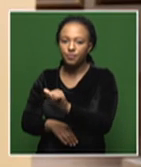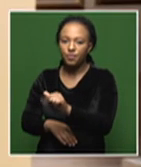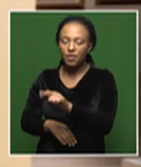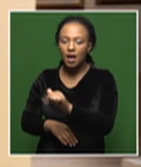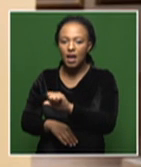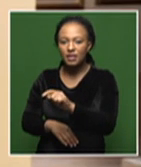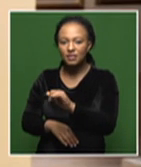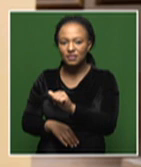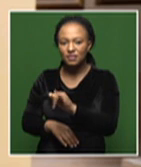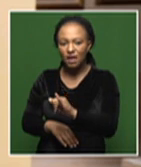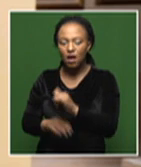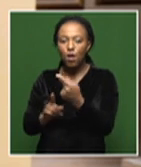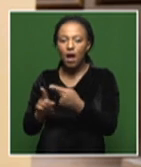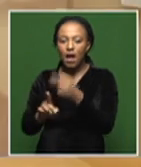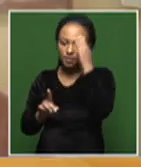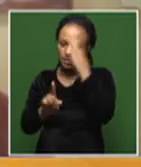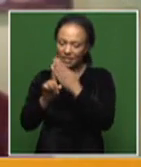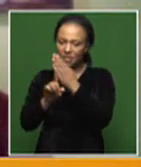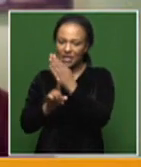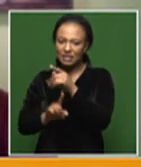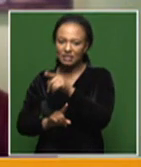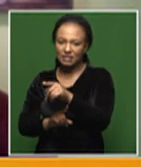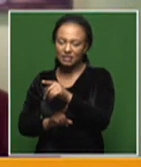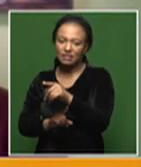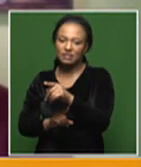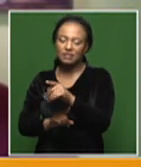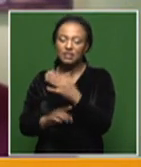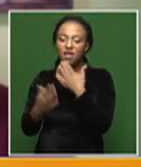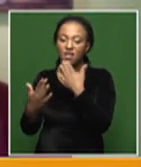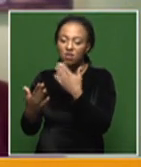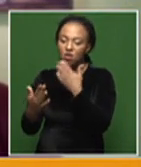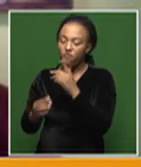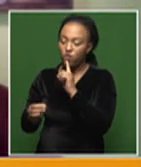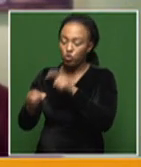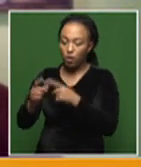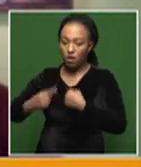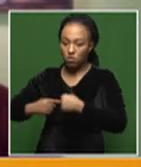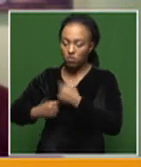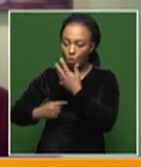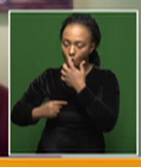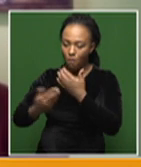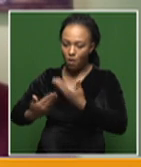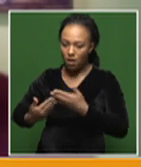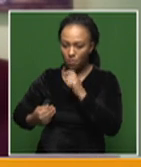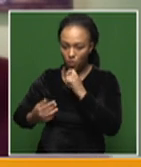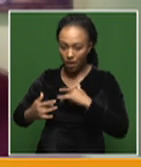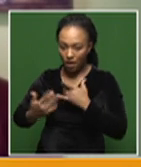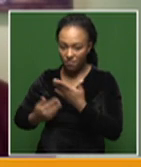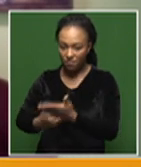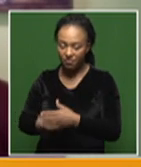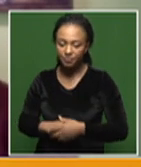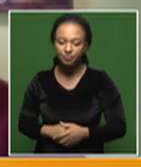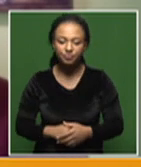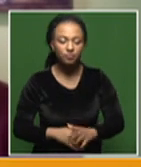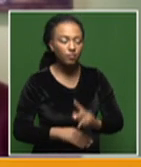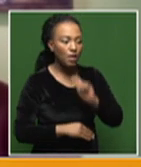Art Specialist, Strauss Co. Very good morning to you. Thank you so much for joining us and a warm welcome to Morning Live. Good morning. Well, thank you so